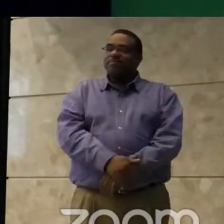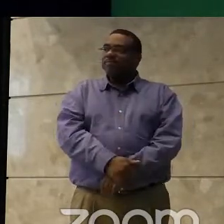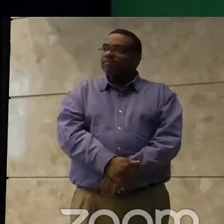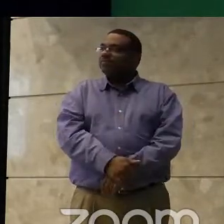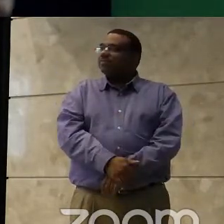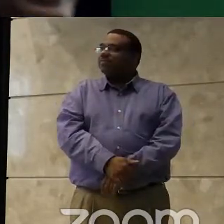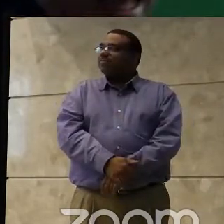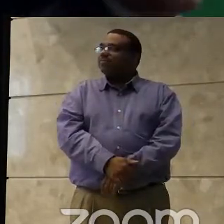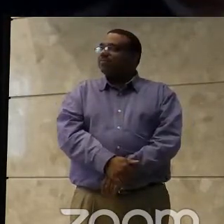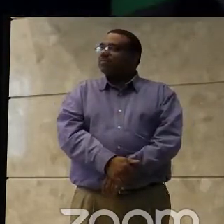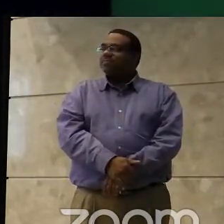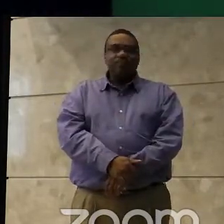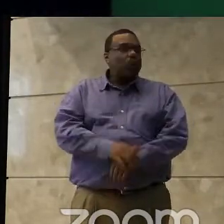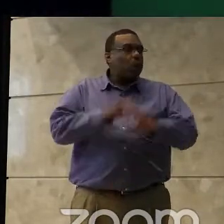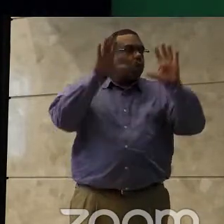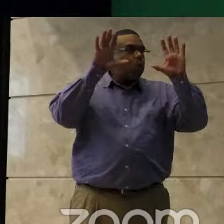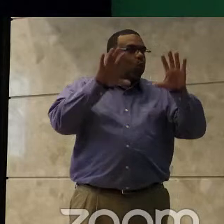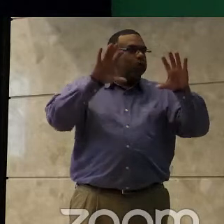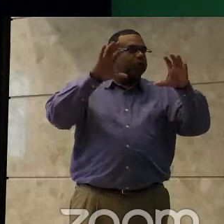Great group. Thank you.